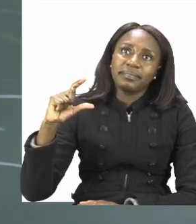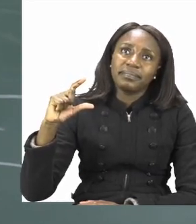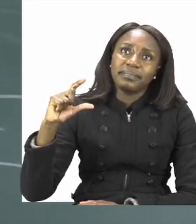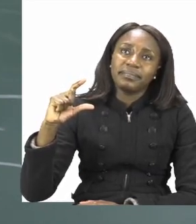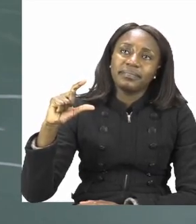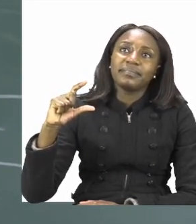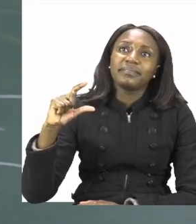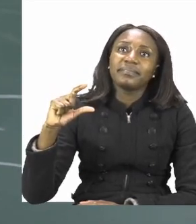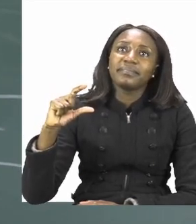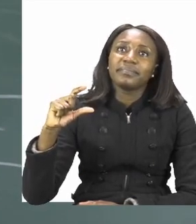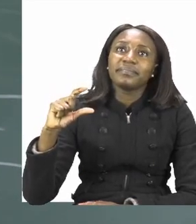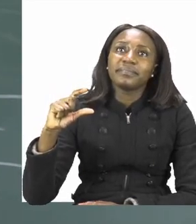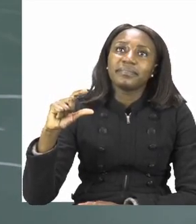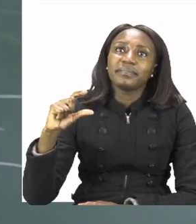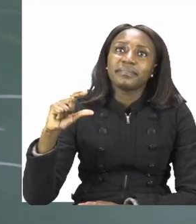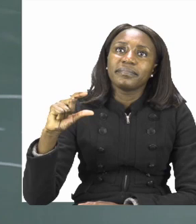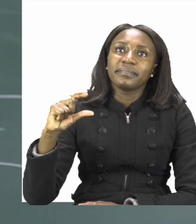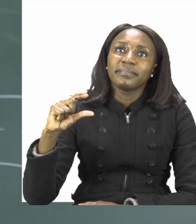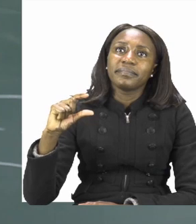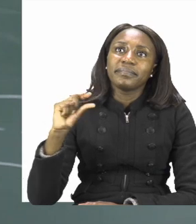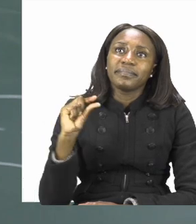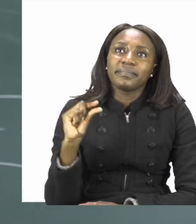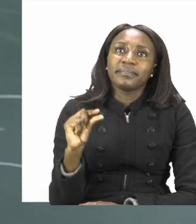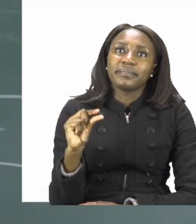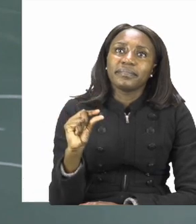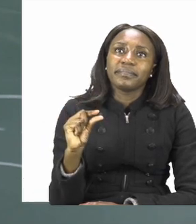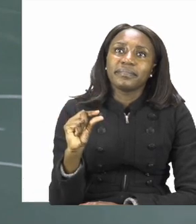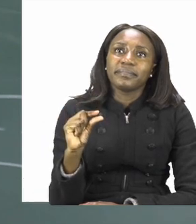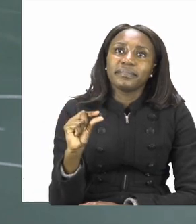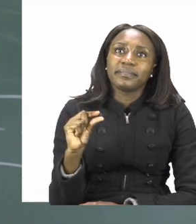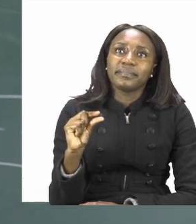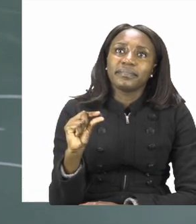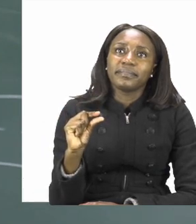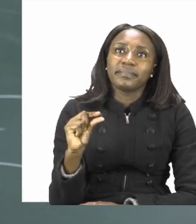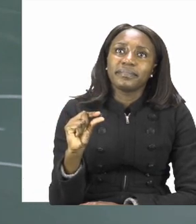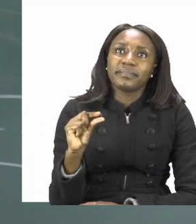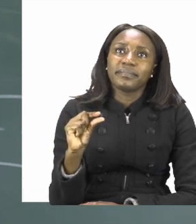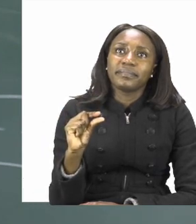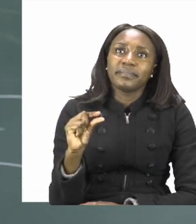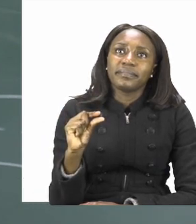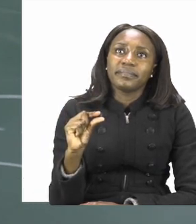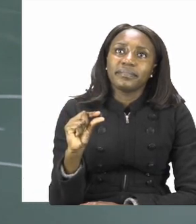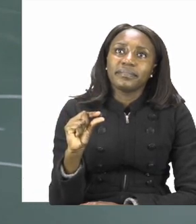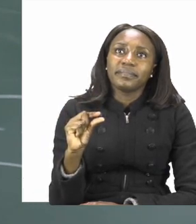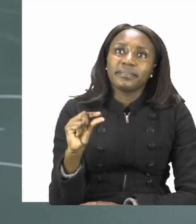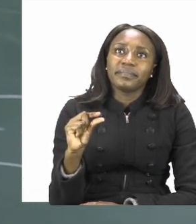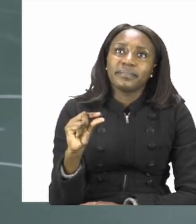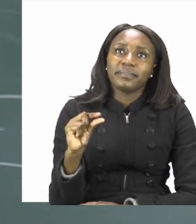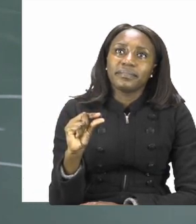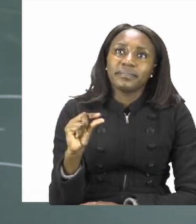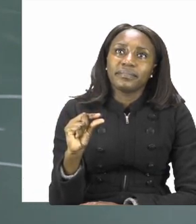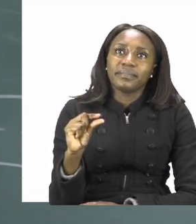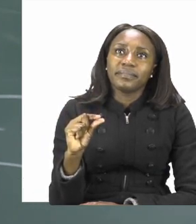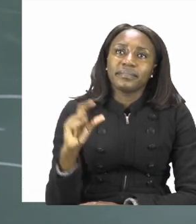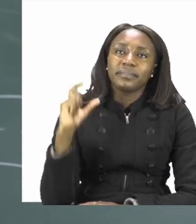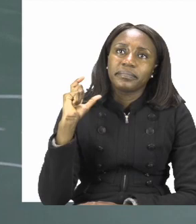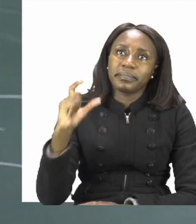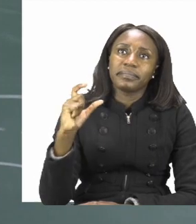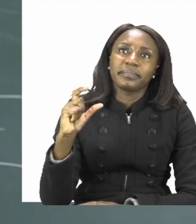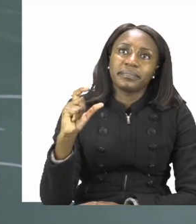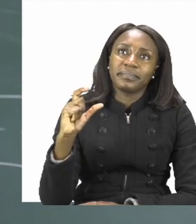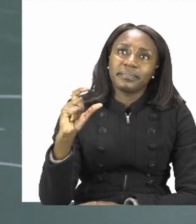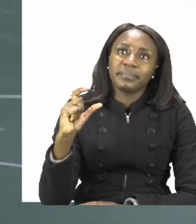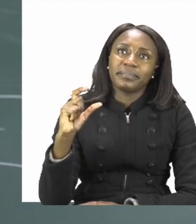Zig, zag. Small one. Zig, zag.